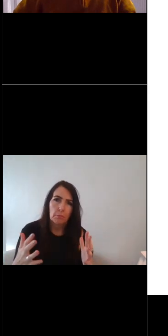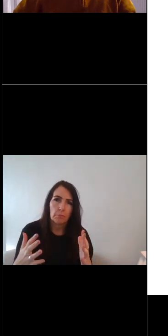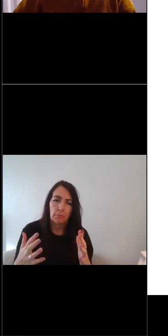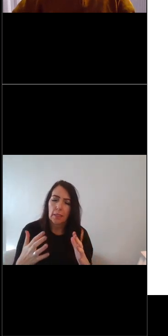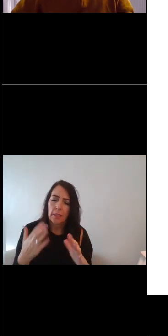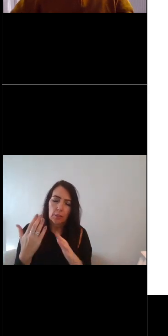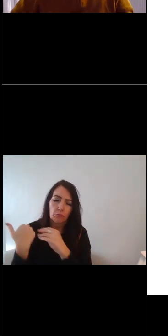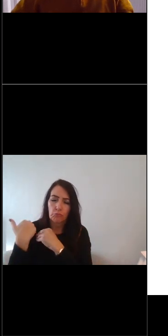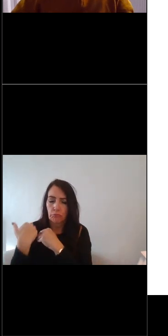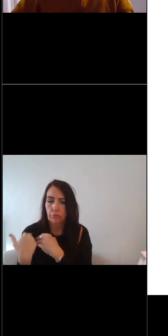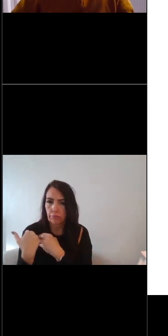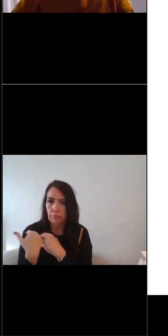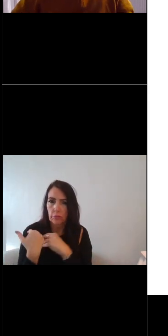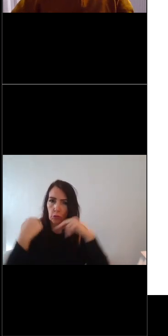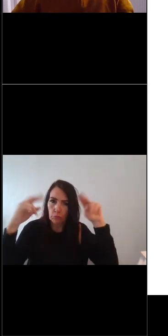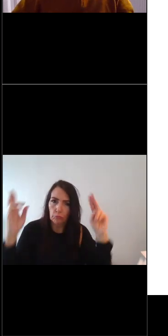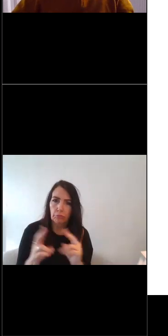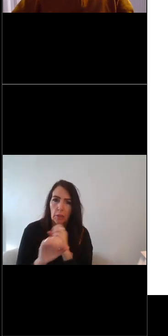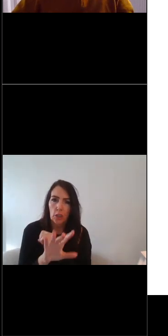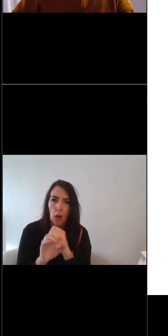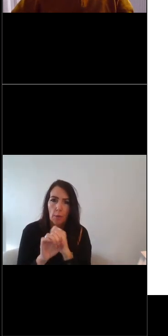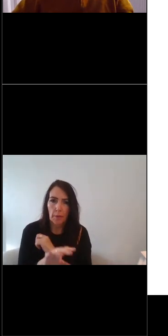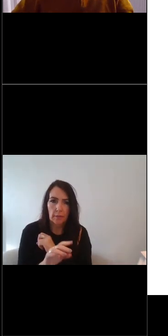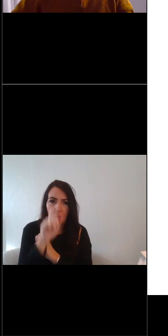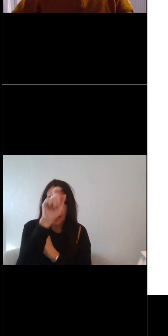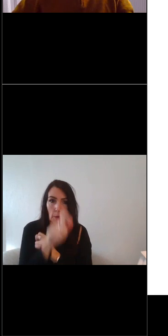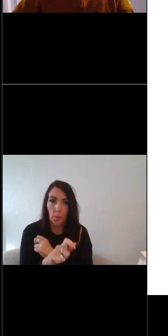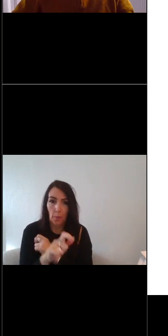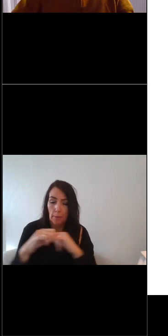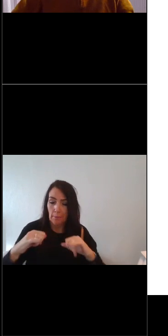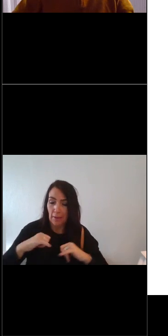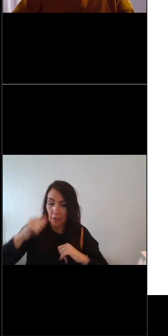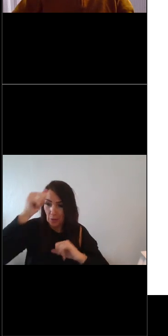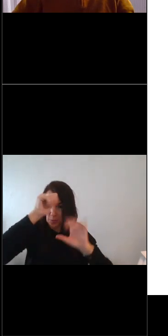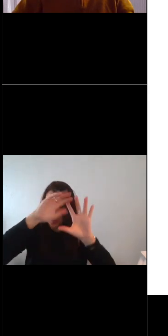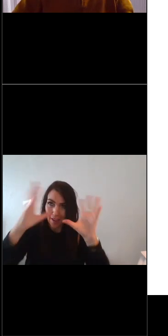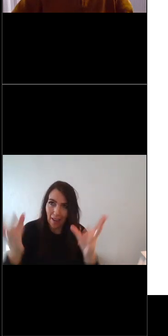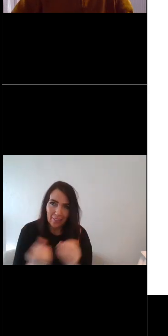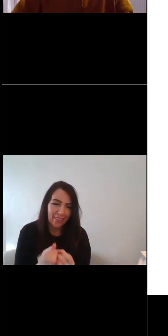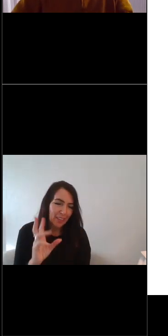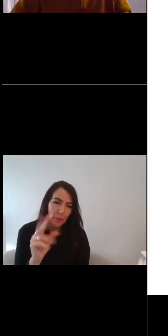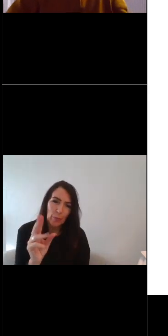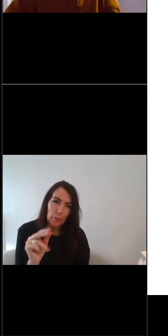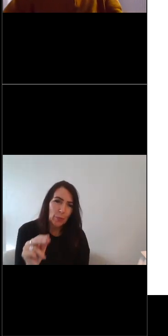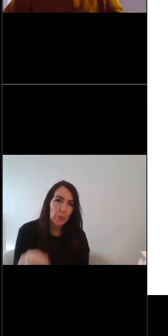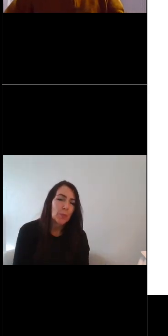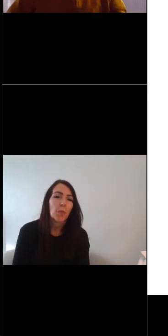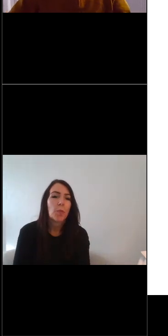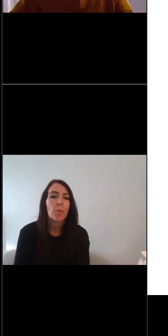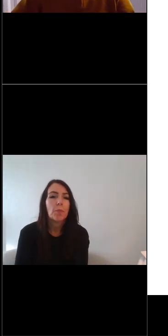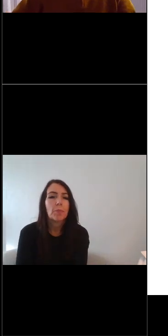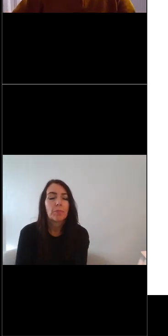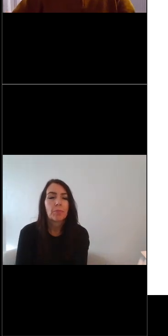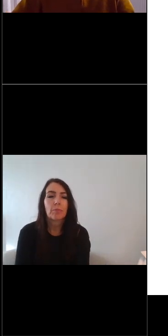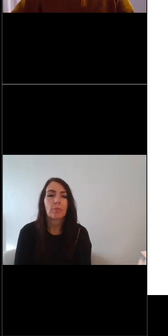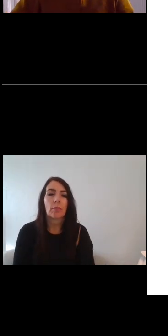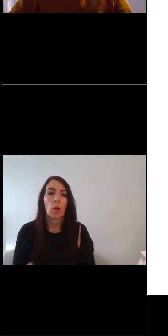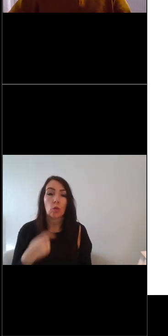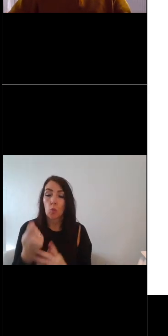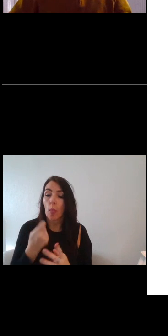undertaking, and a fleet manager really will struggle to know it all, especially in a big complex organisation. You'll also find that lease